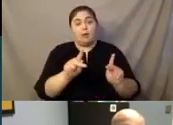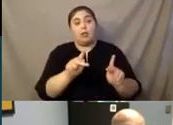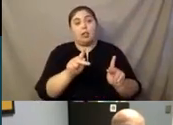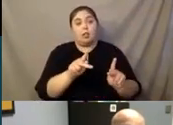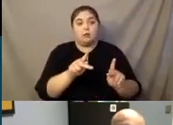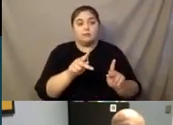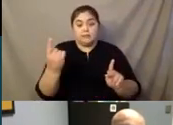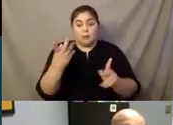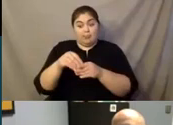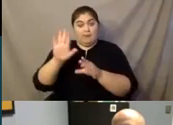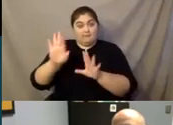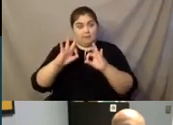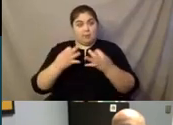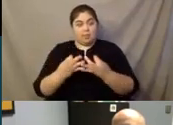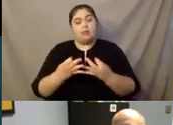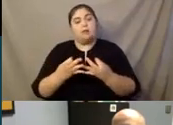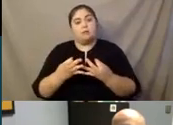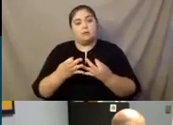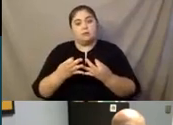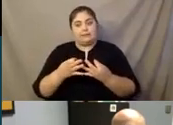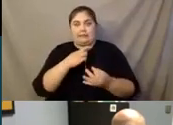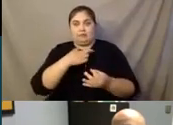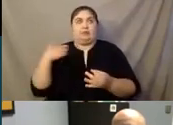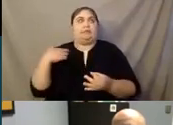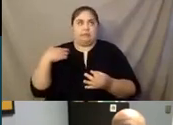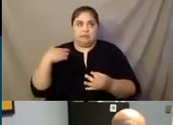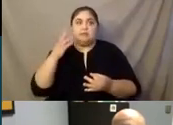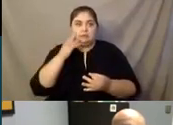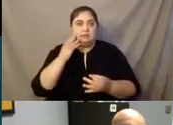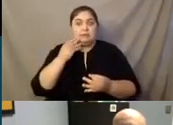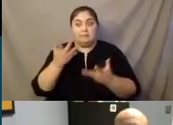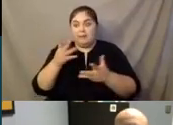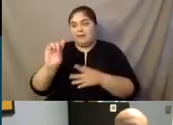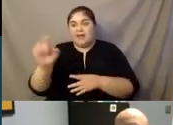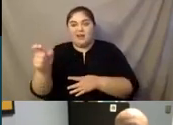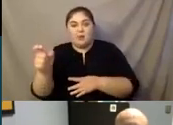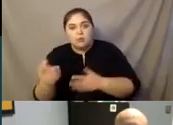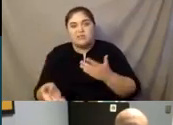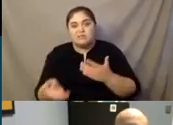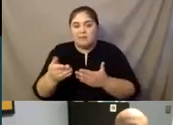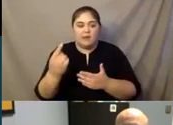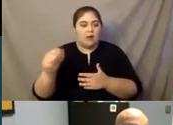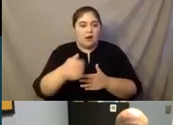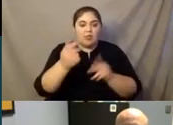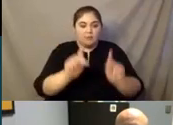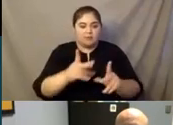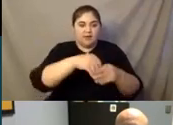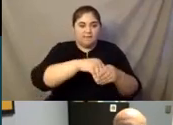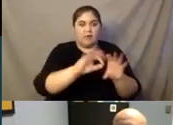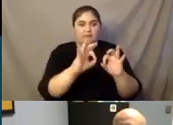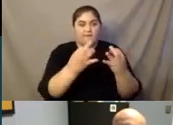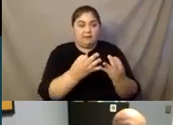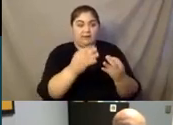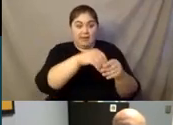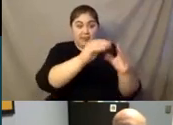someone in the family is at risk and may have been diagnosed, or someone else in the family, in the household,